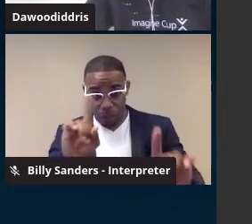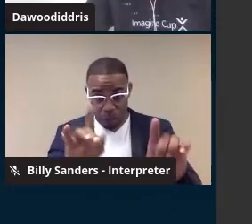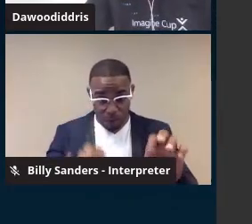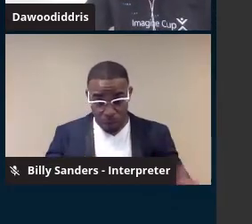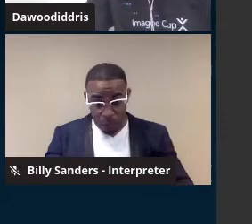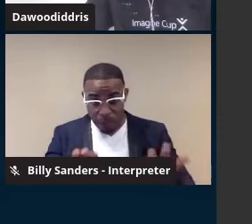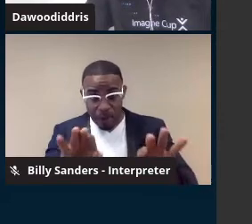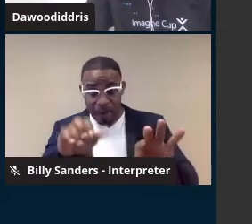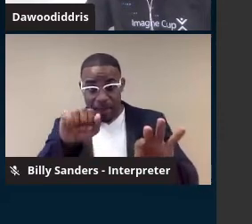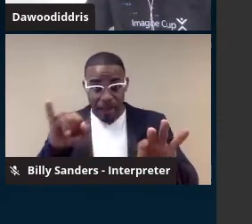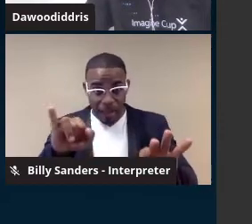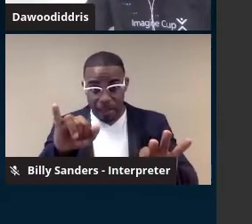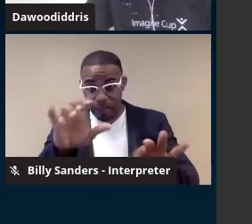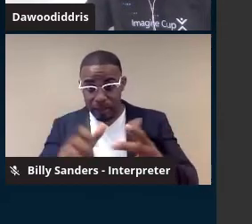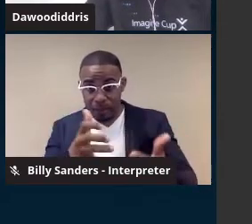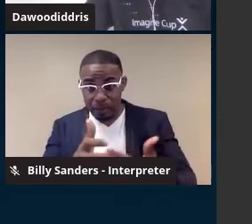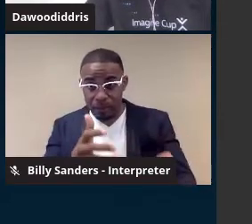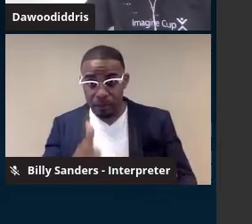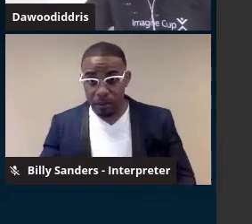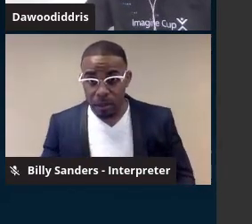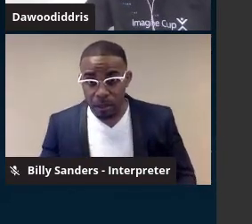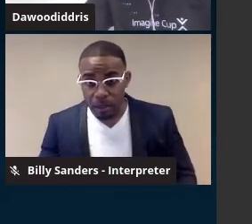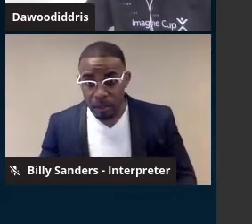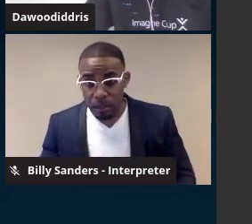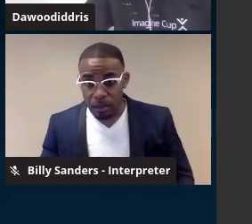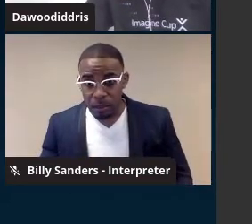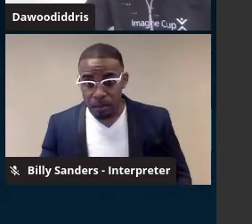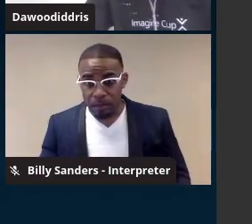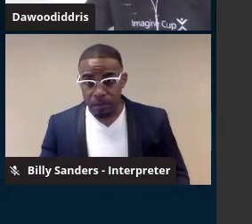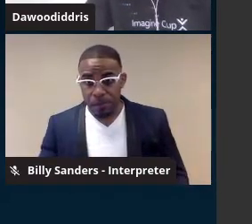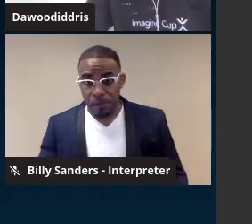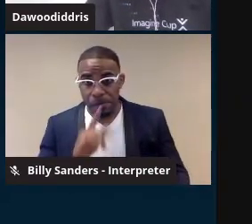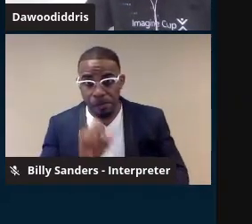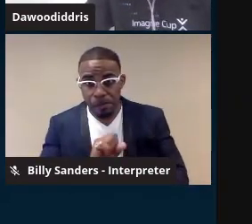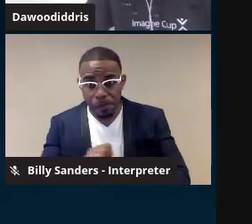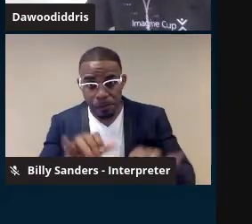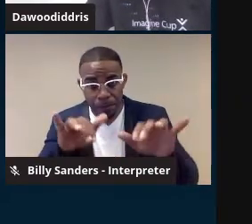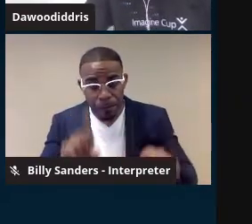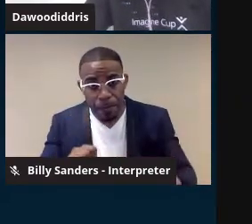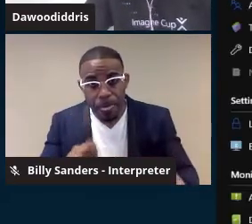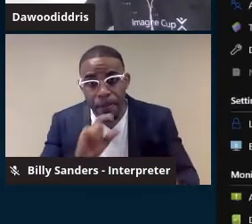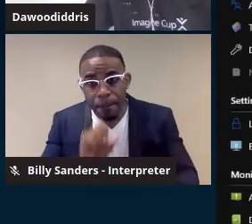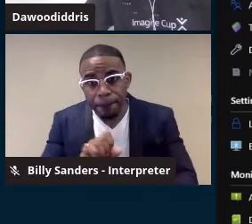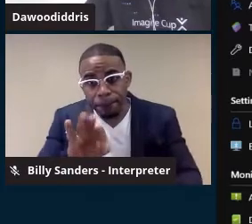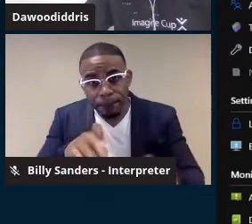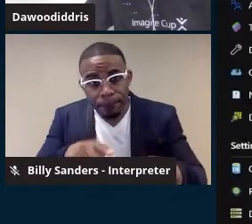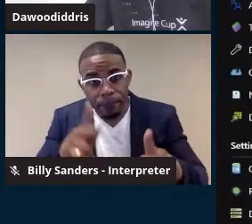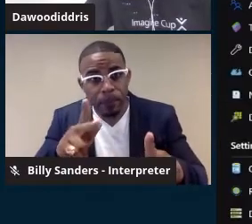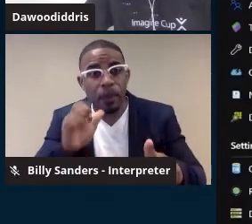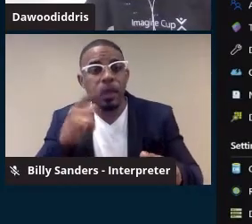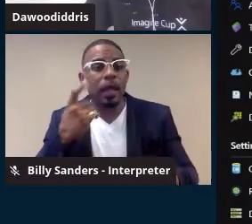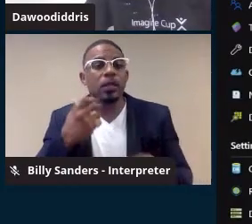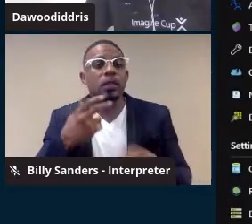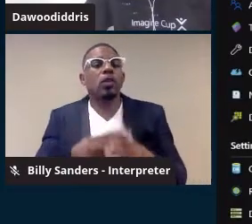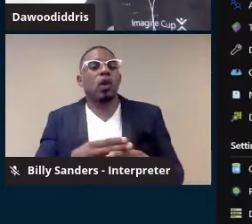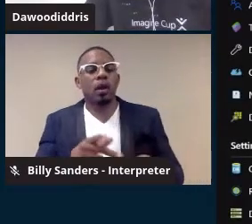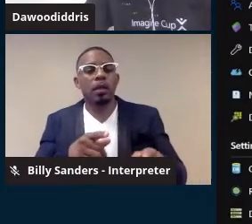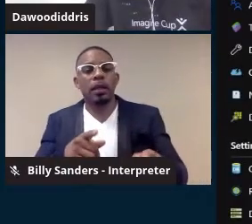MongoDB API and then connect to it. So I have one deployed successfully. We have less time to actually go. I'll just call this